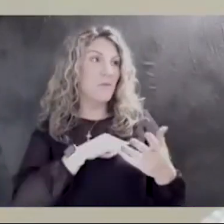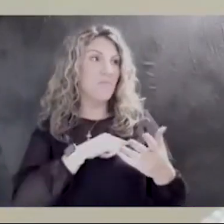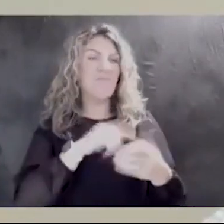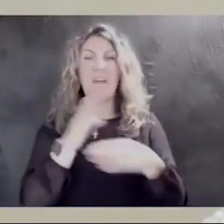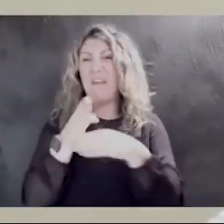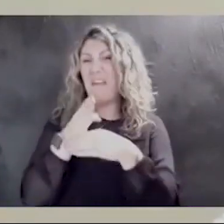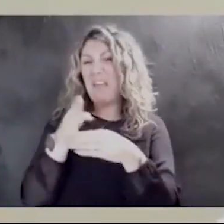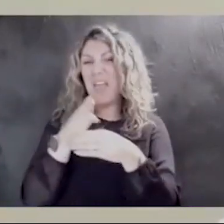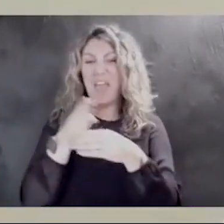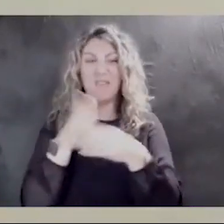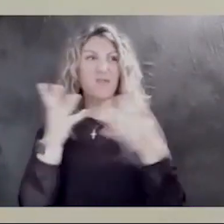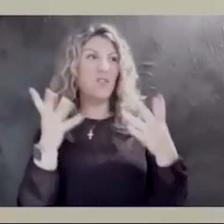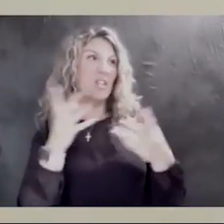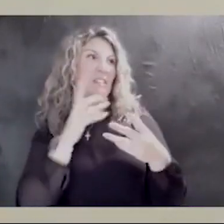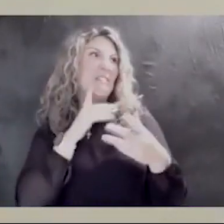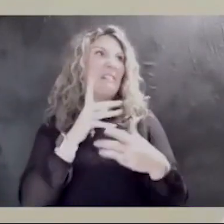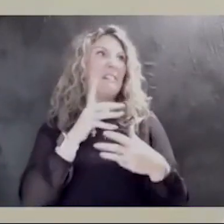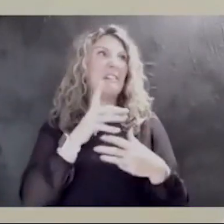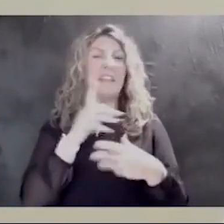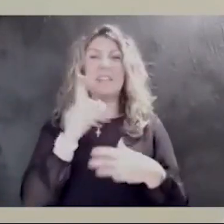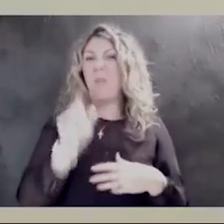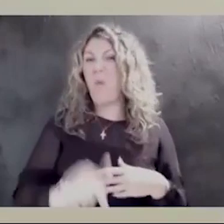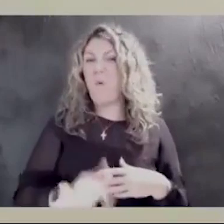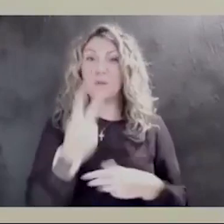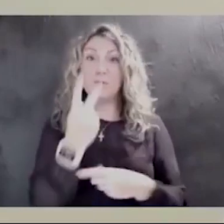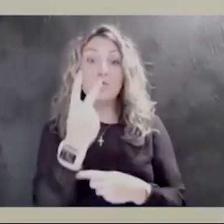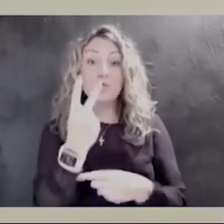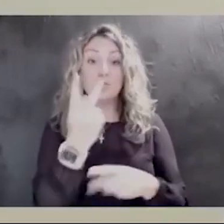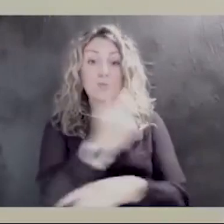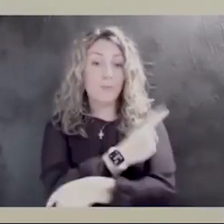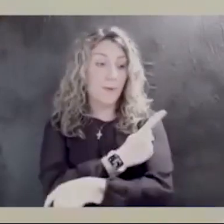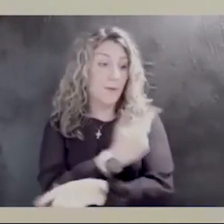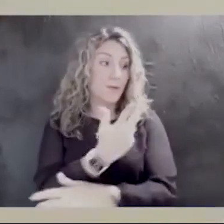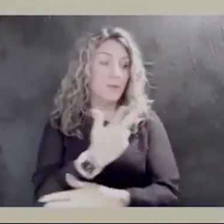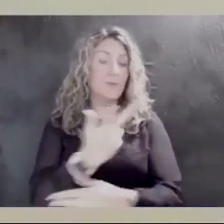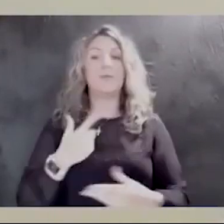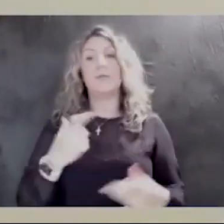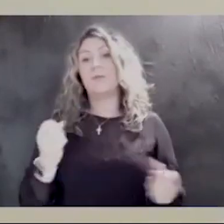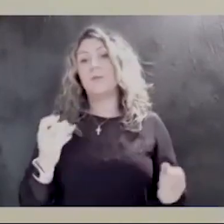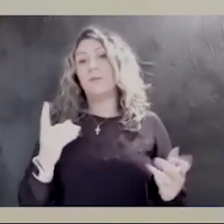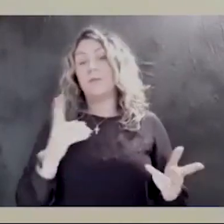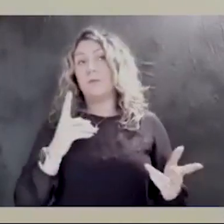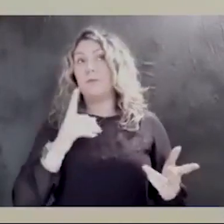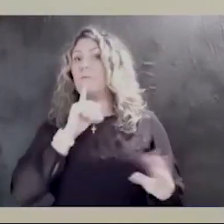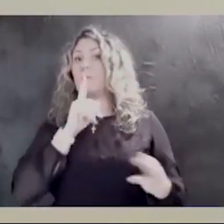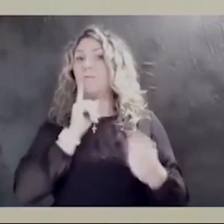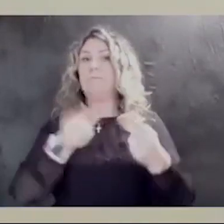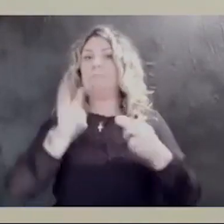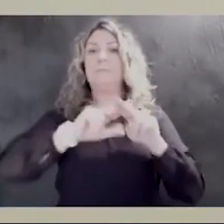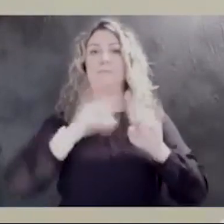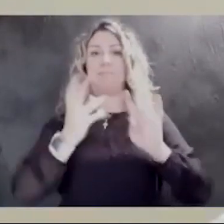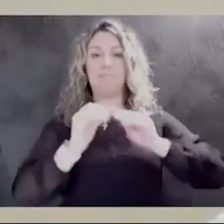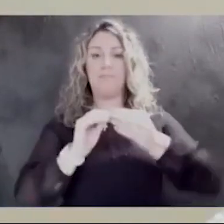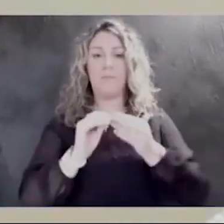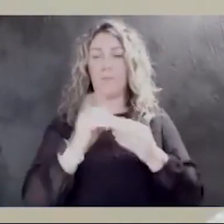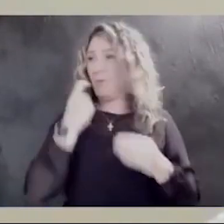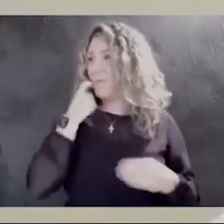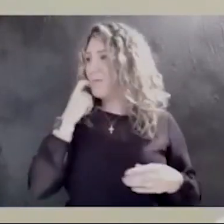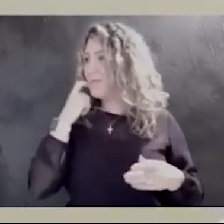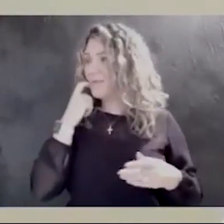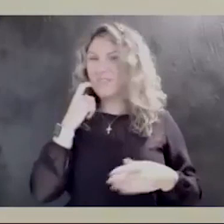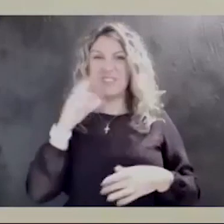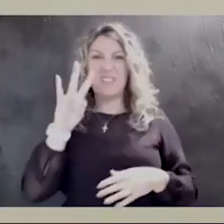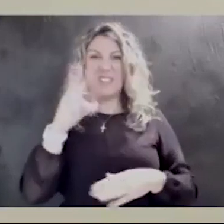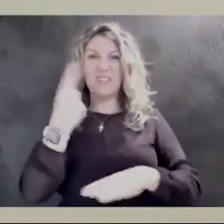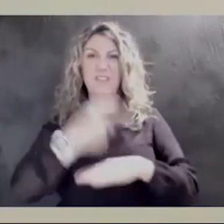averaging single digits as low as 2. And so there has been a definite increase within the last 7